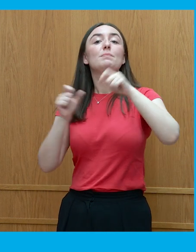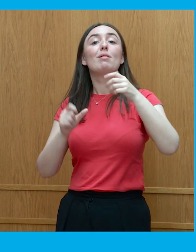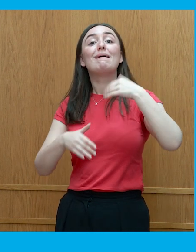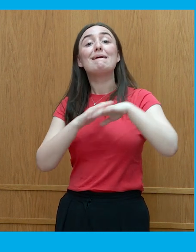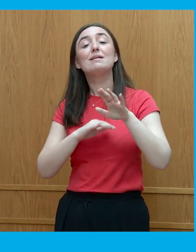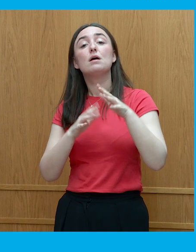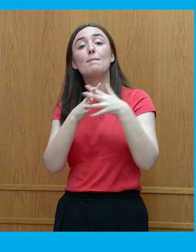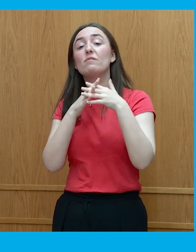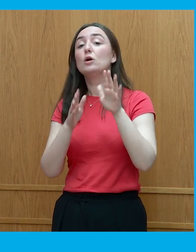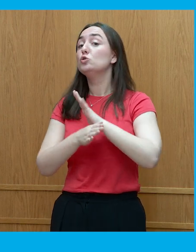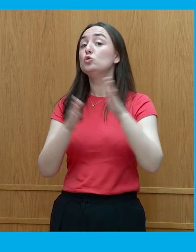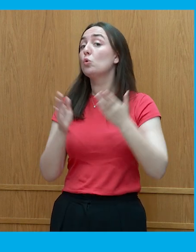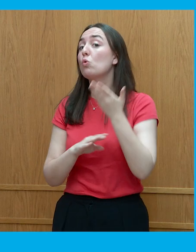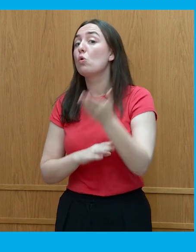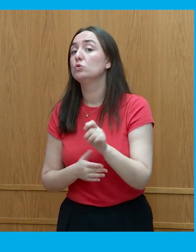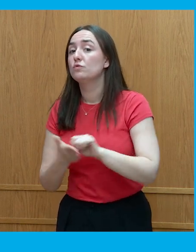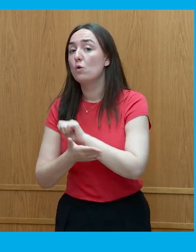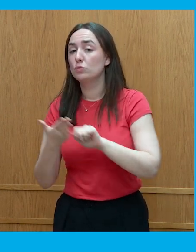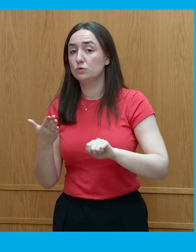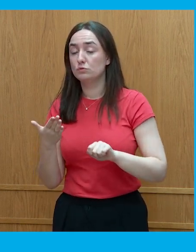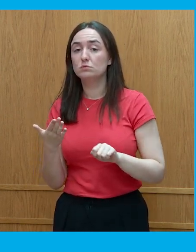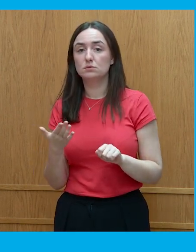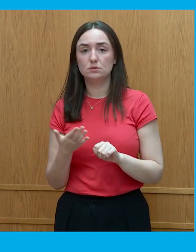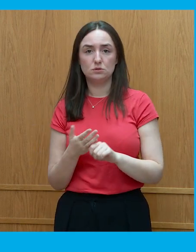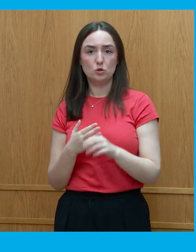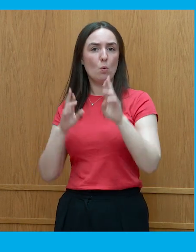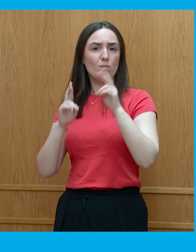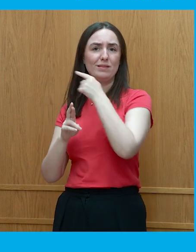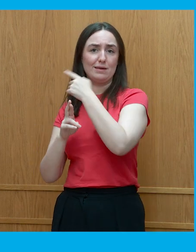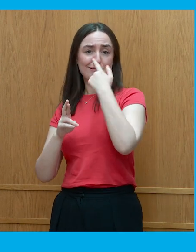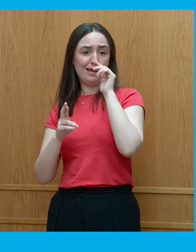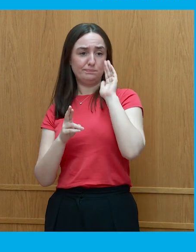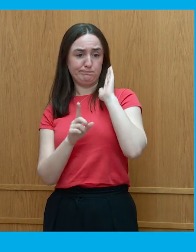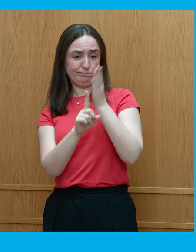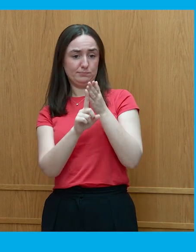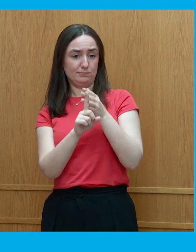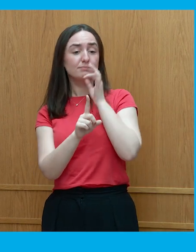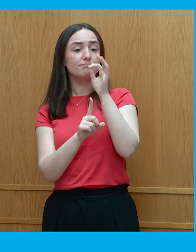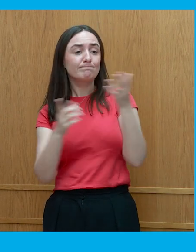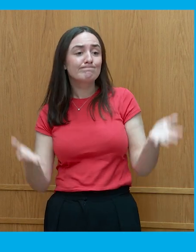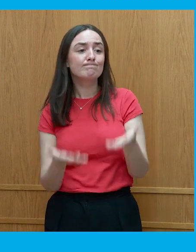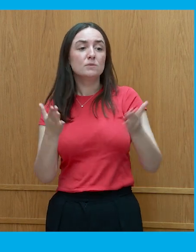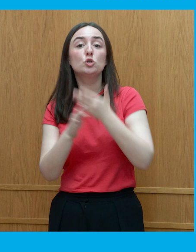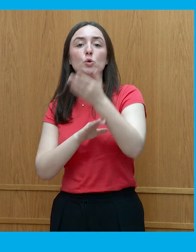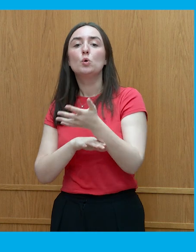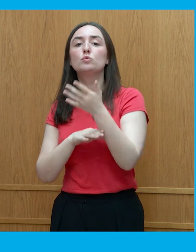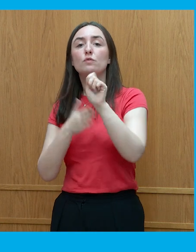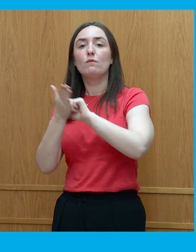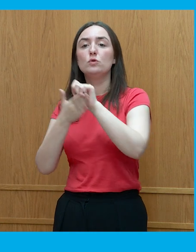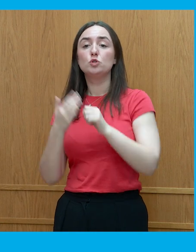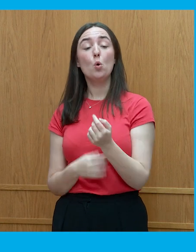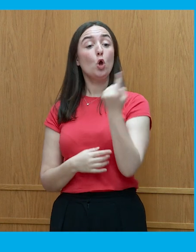advise, hopefully next President Harris, to target those people, who are those people and how would you get them to turn out?